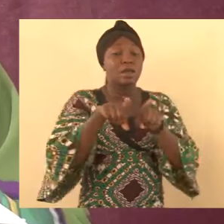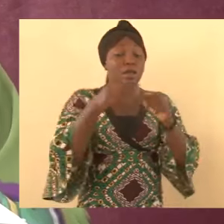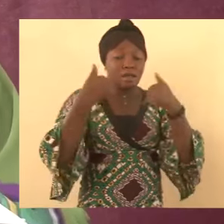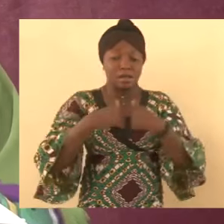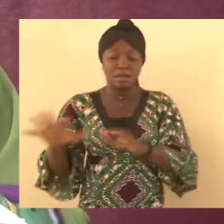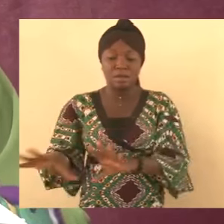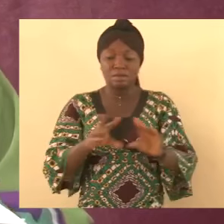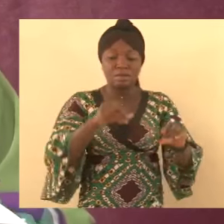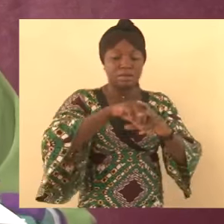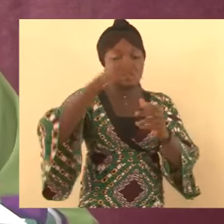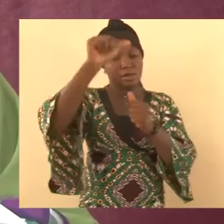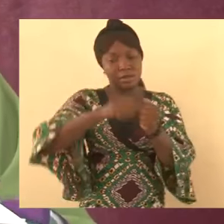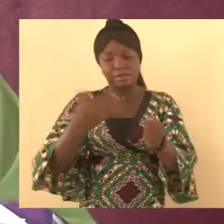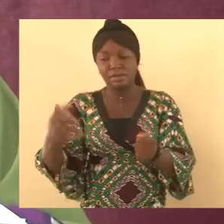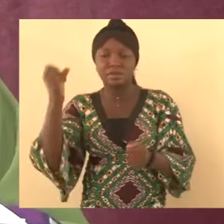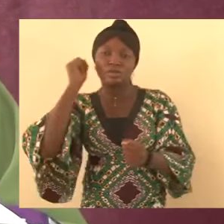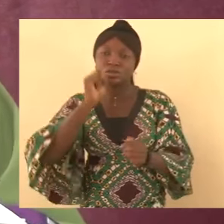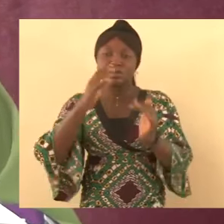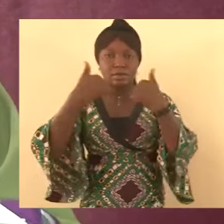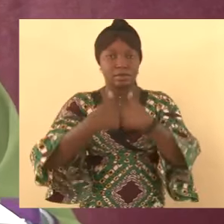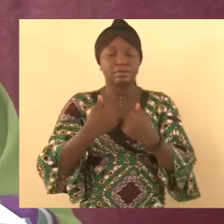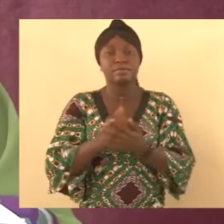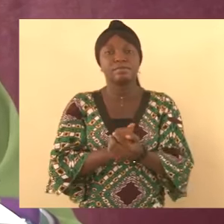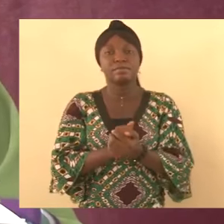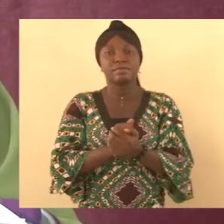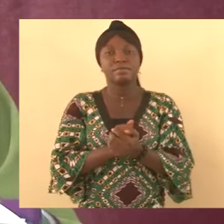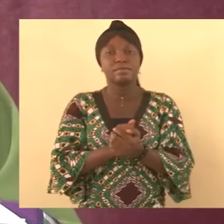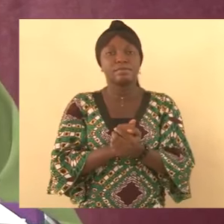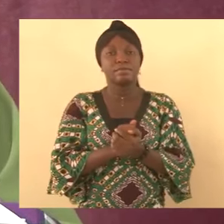has put in everything she had,